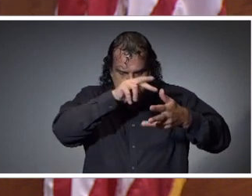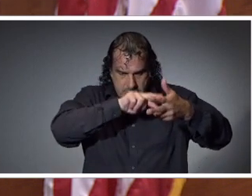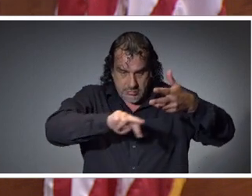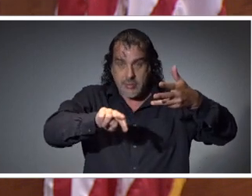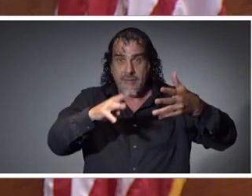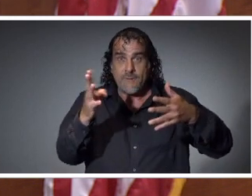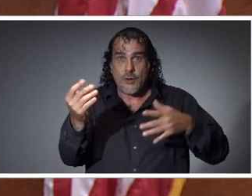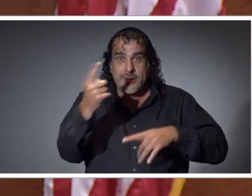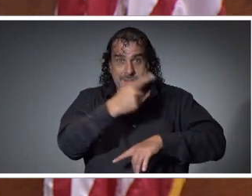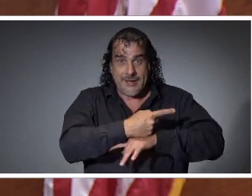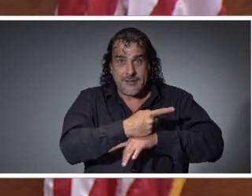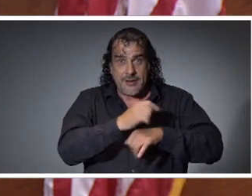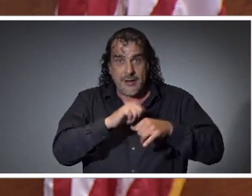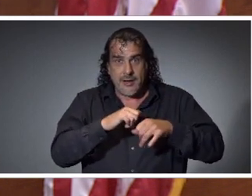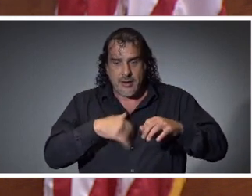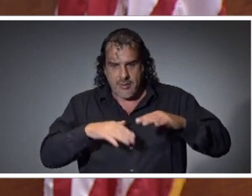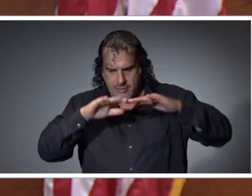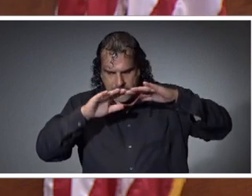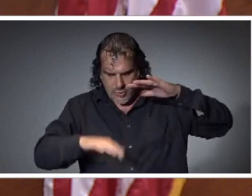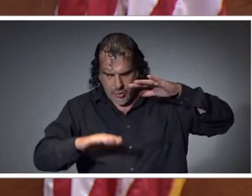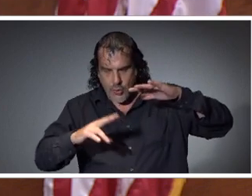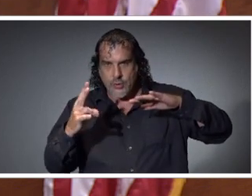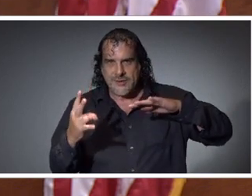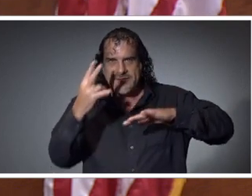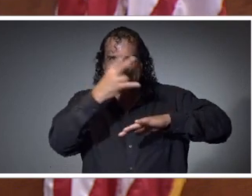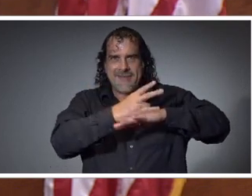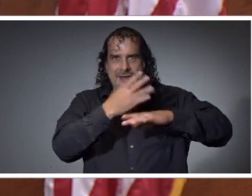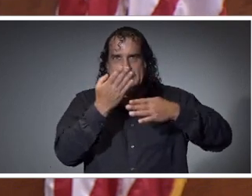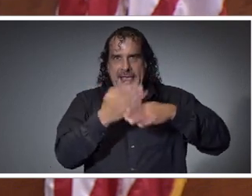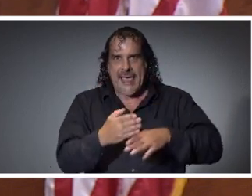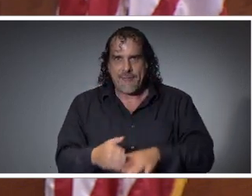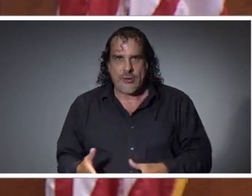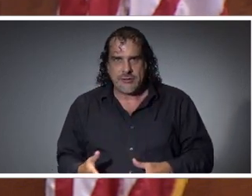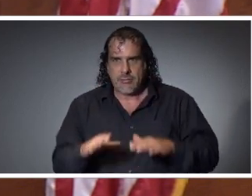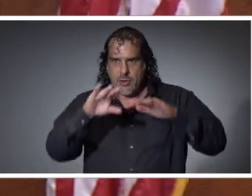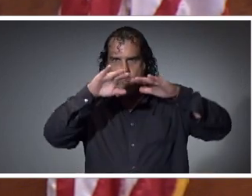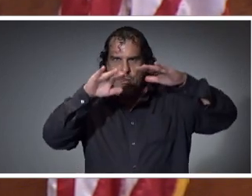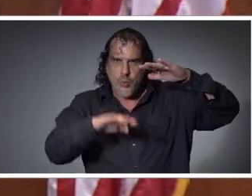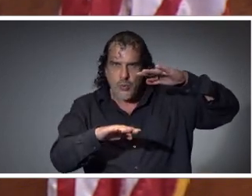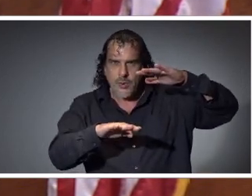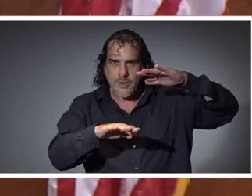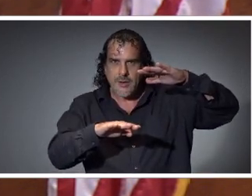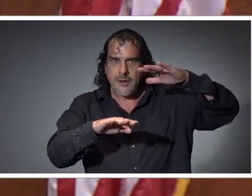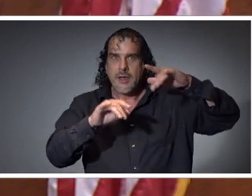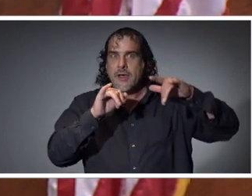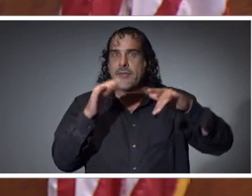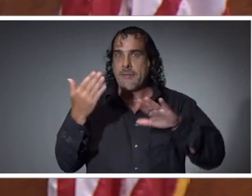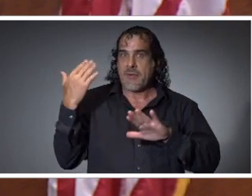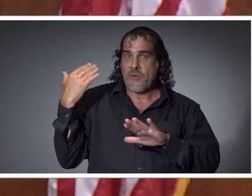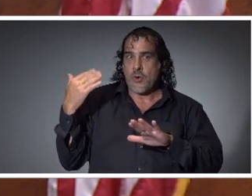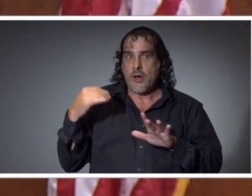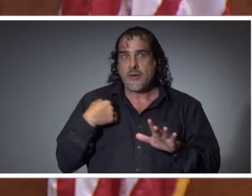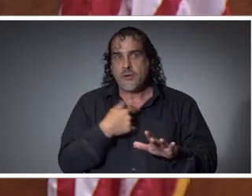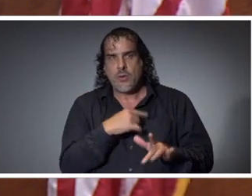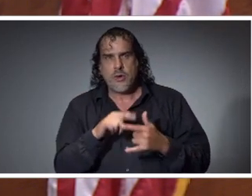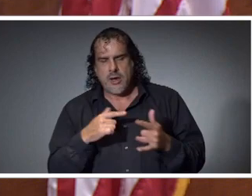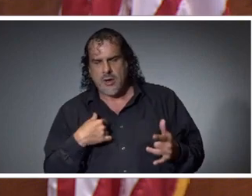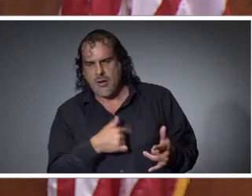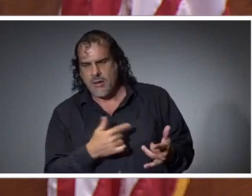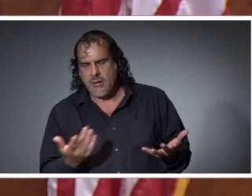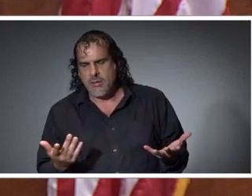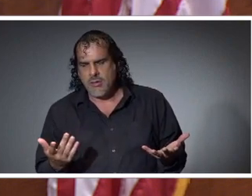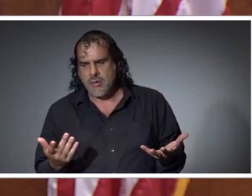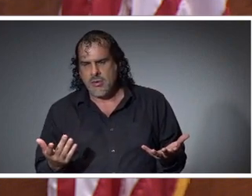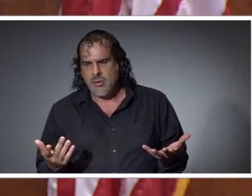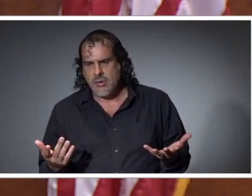reported, are all below the current 7 day average. And so we're likely to see at worst a